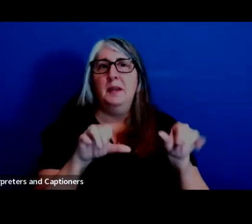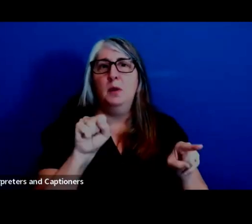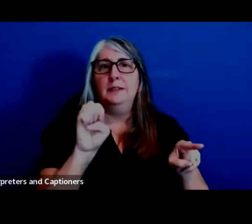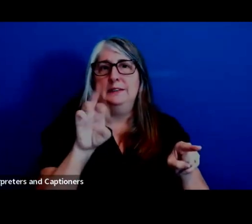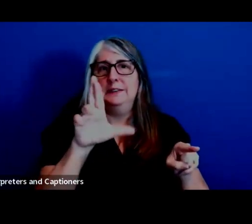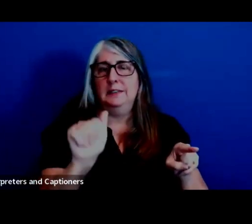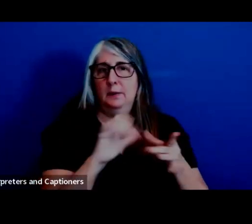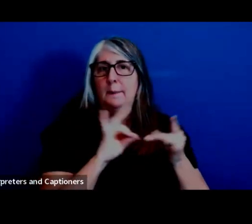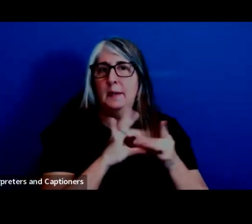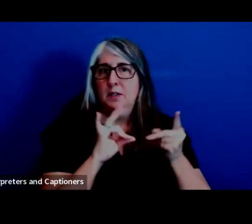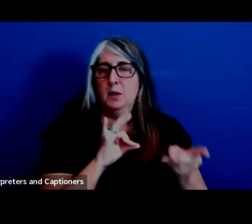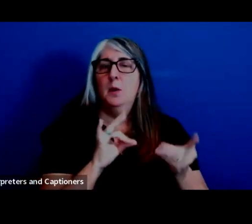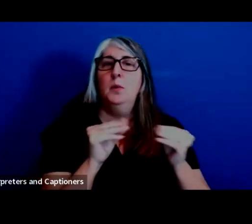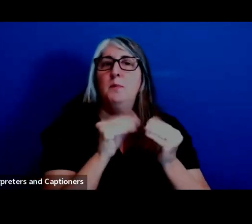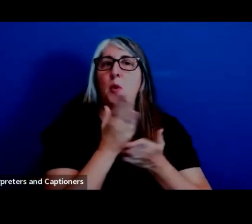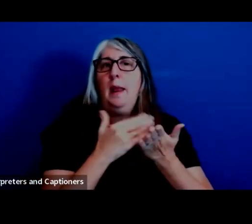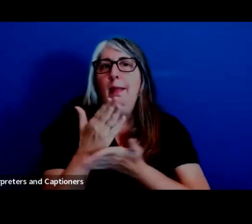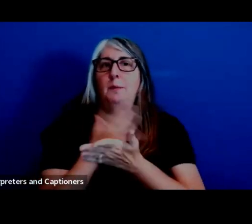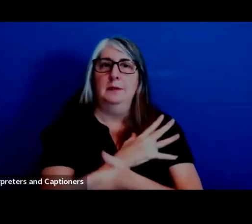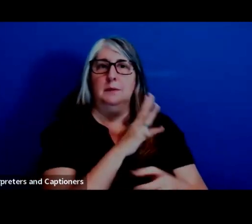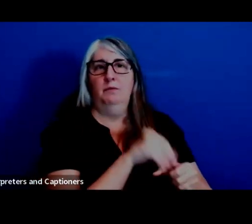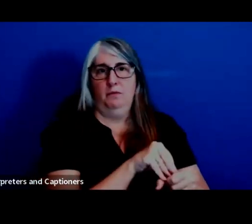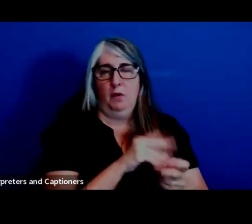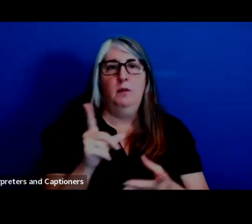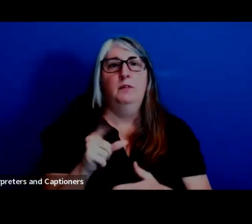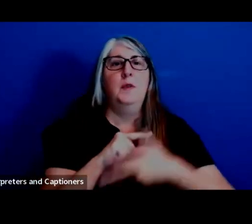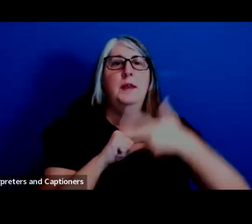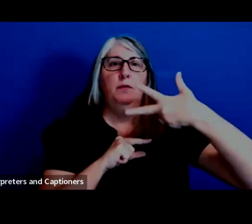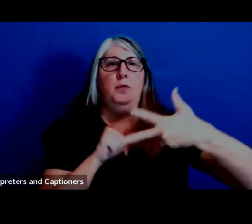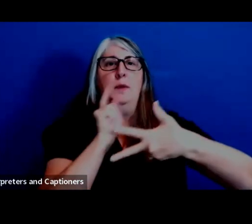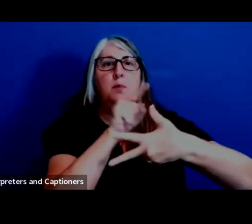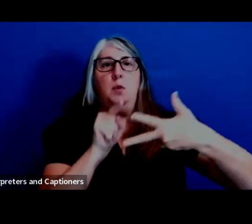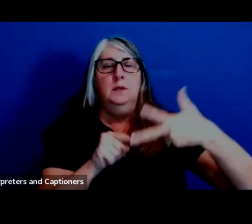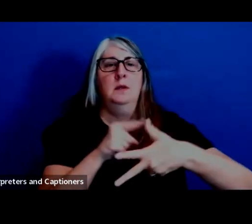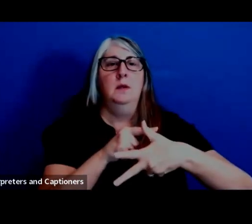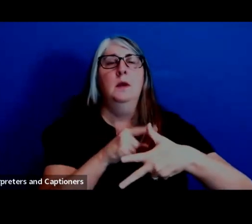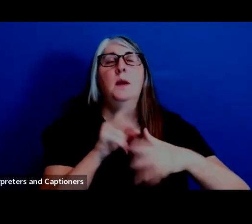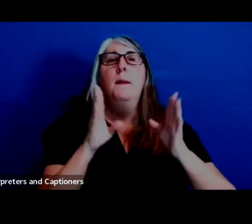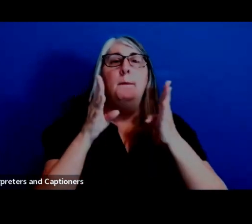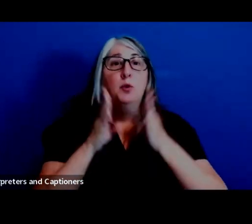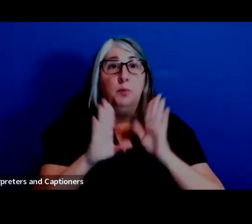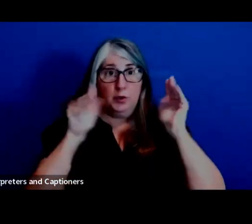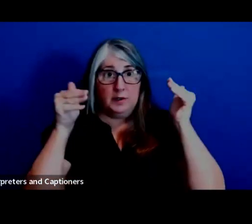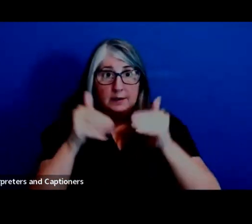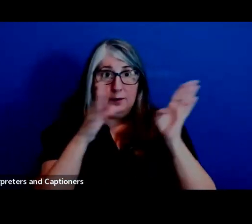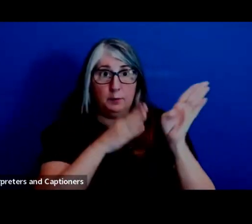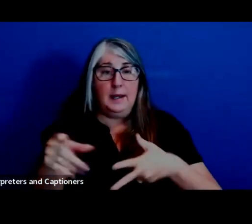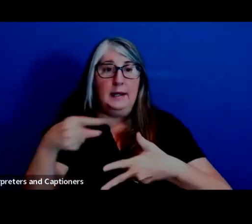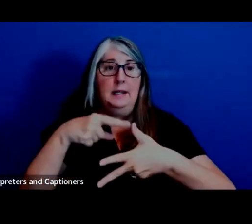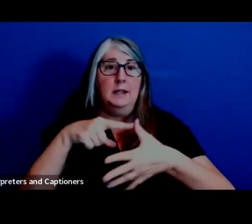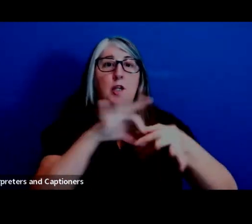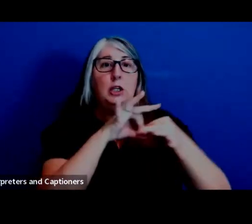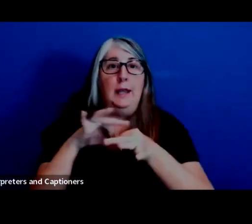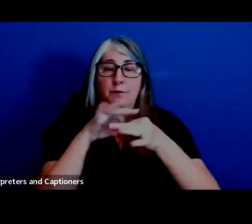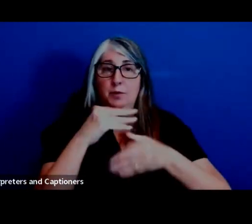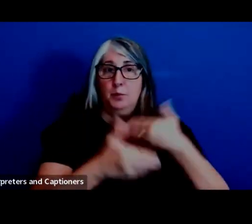with more elements in getting into them. So it was three bullet points. Person-centered planning is bullet point number one, a collaborative